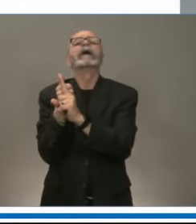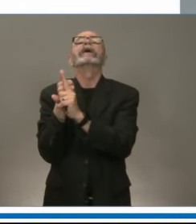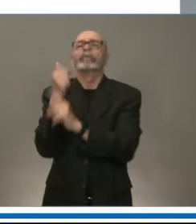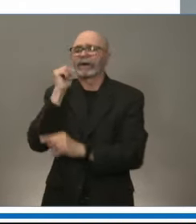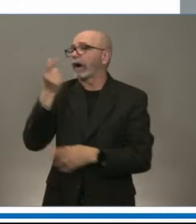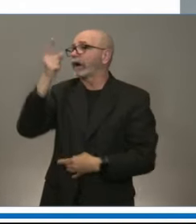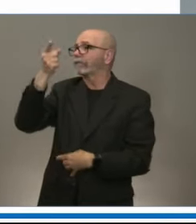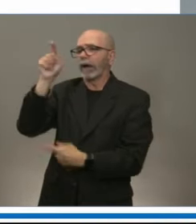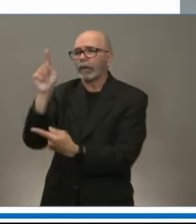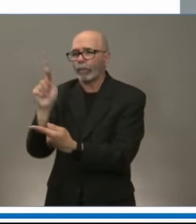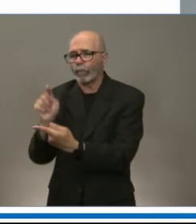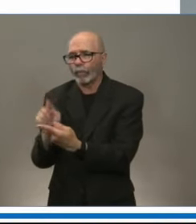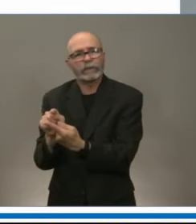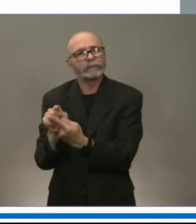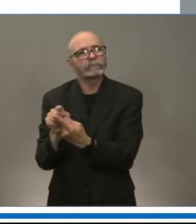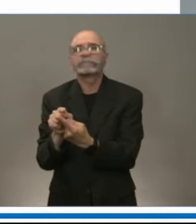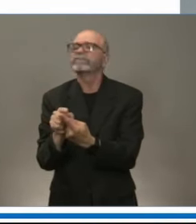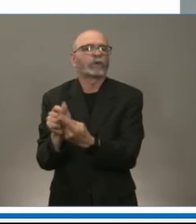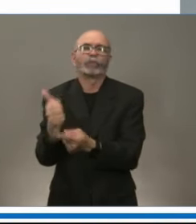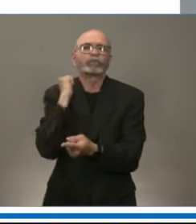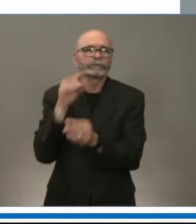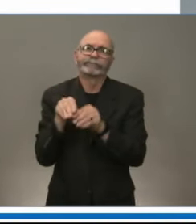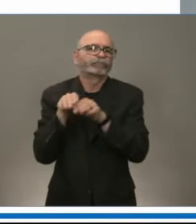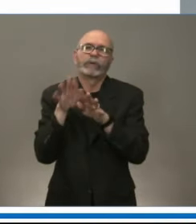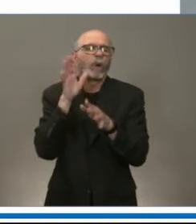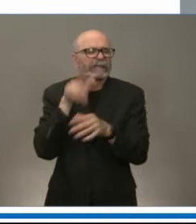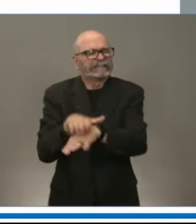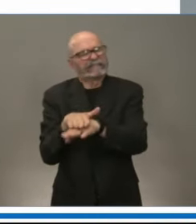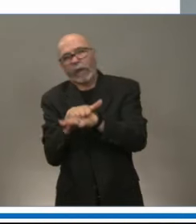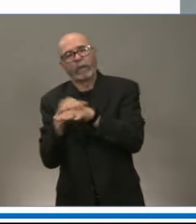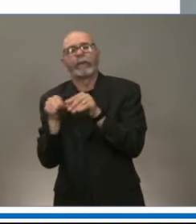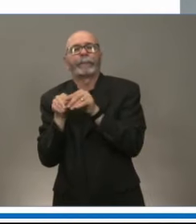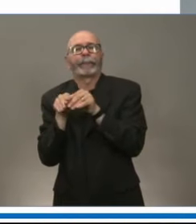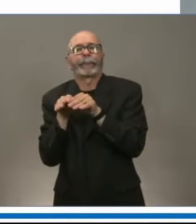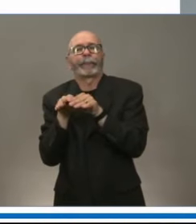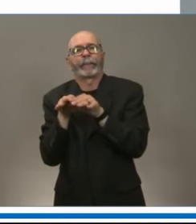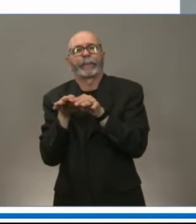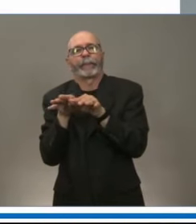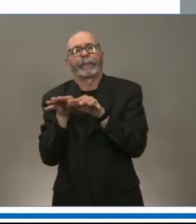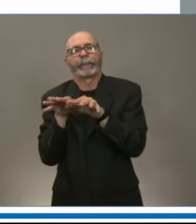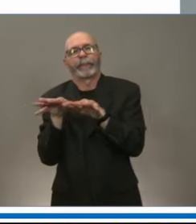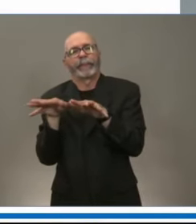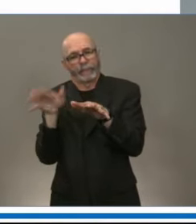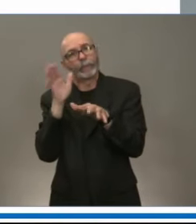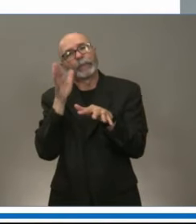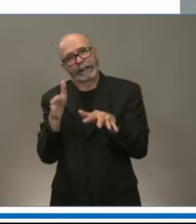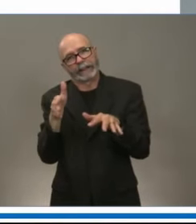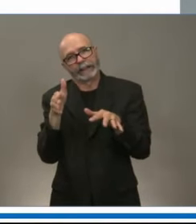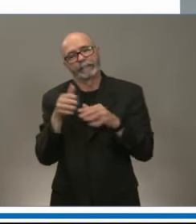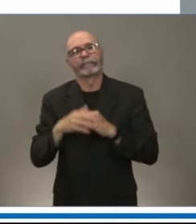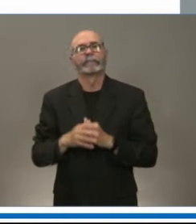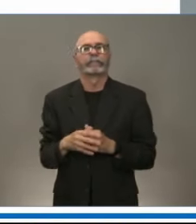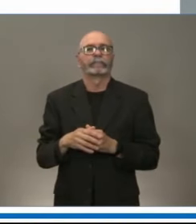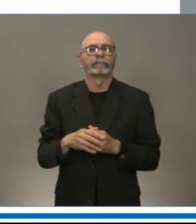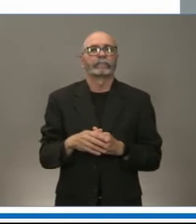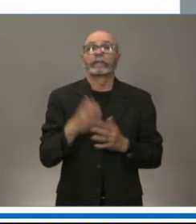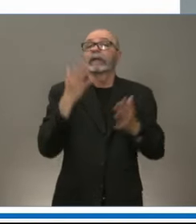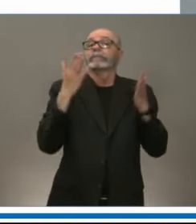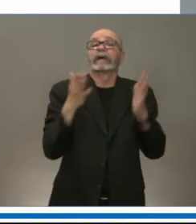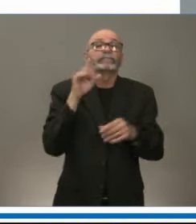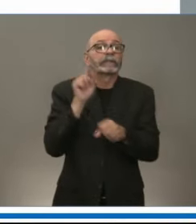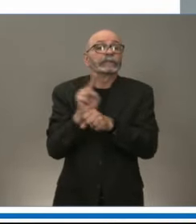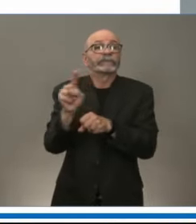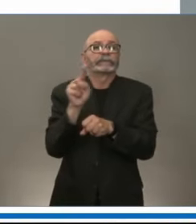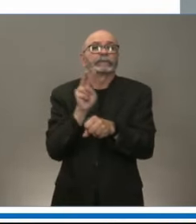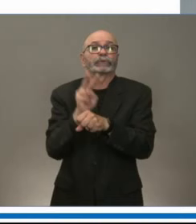and slow down the spread of COVID virus within our communities in Nova Scotia. The next few weeks are absolutely critical.